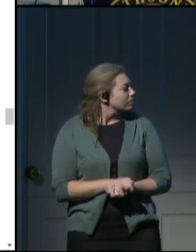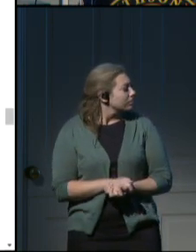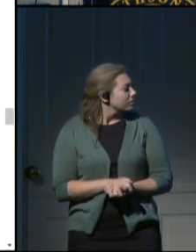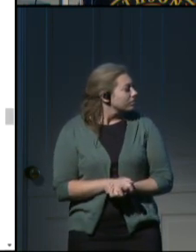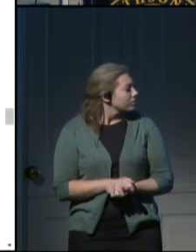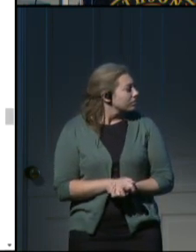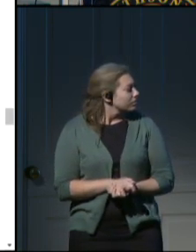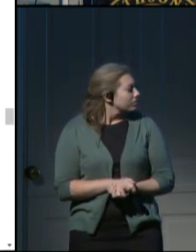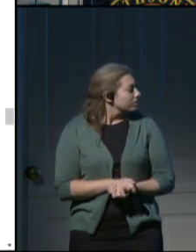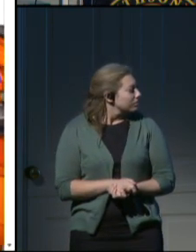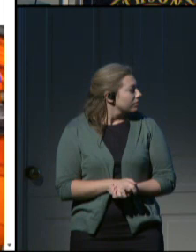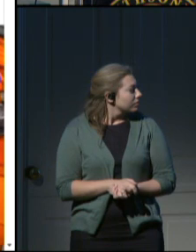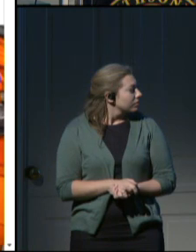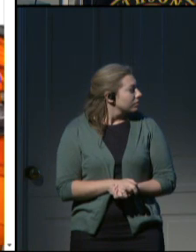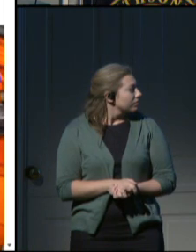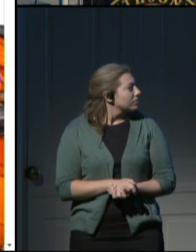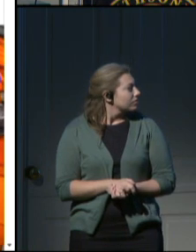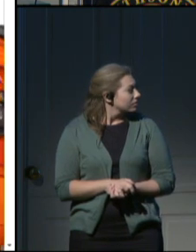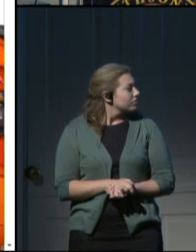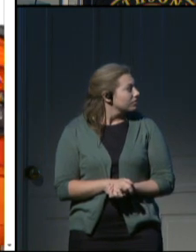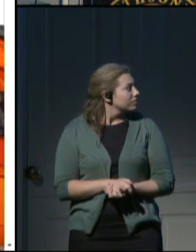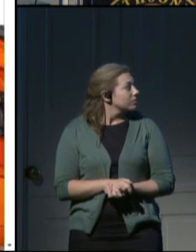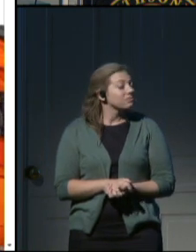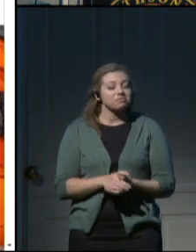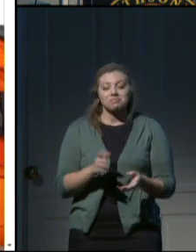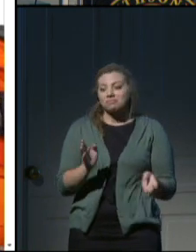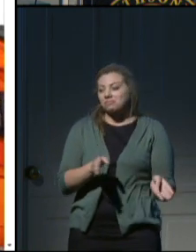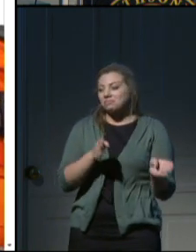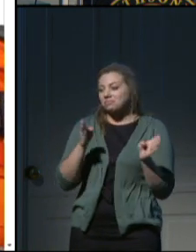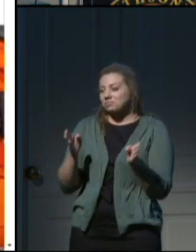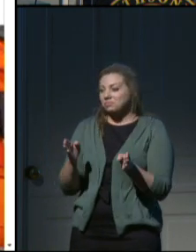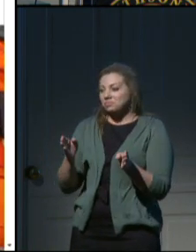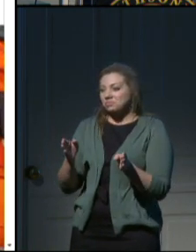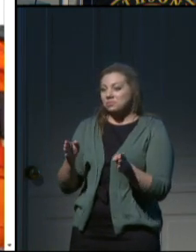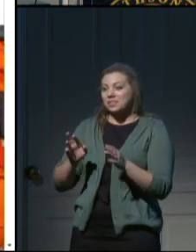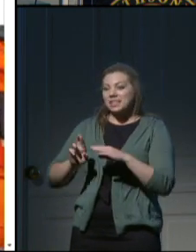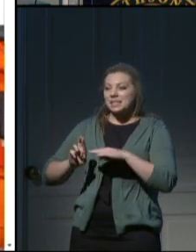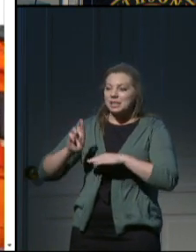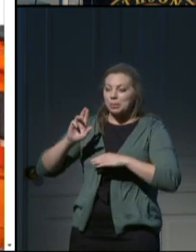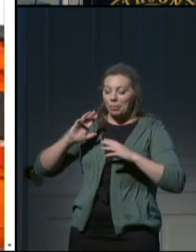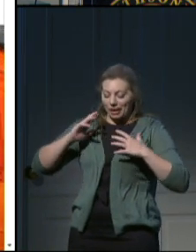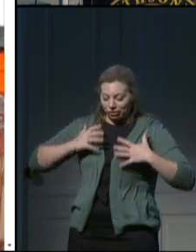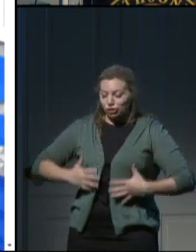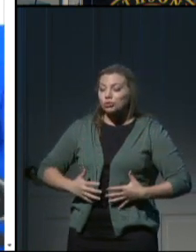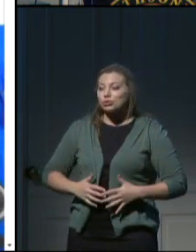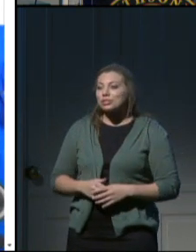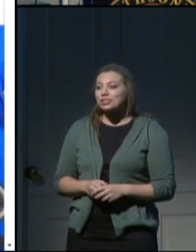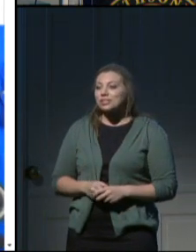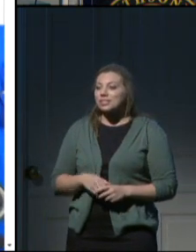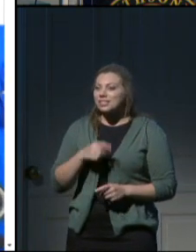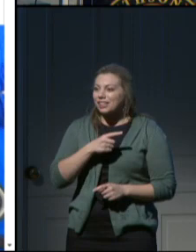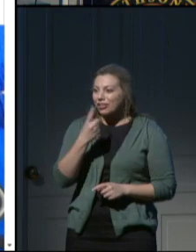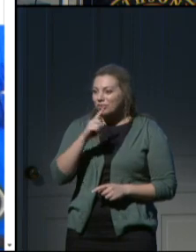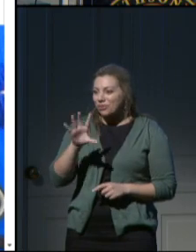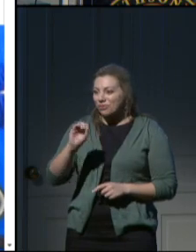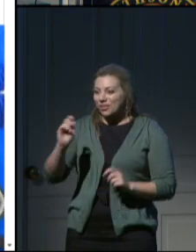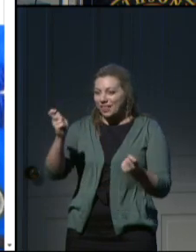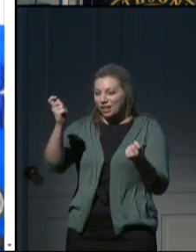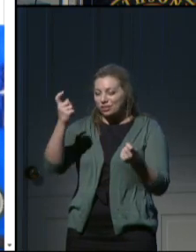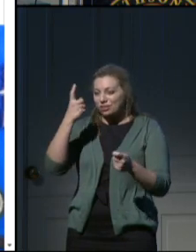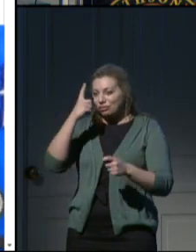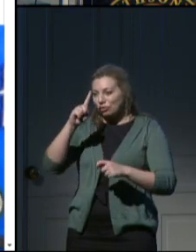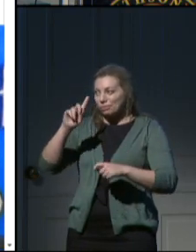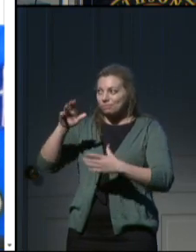I think that's the end of that one. Spacesuits. Okay, for this one, this was for the 50th anniversary of the